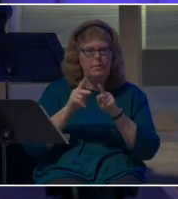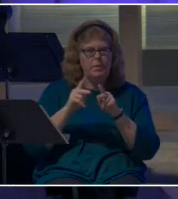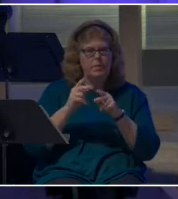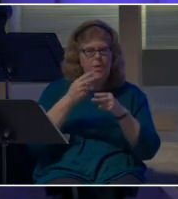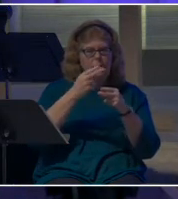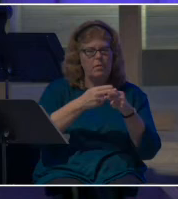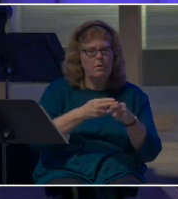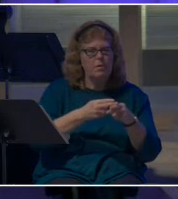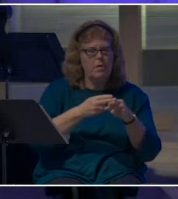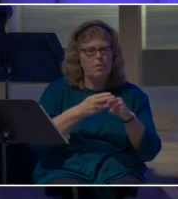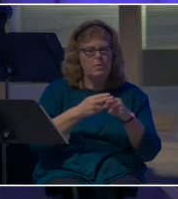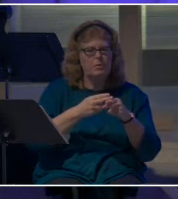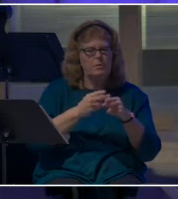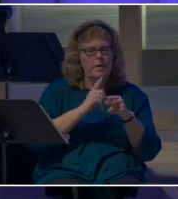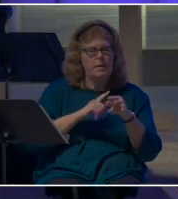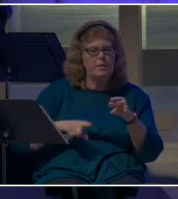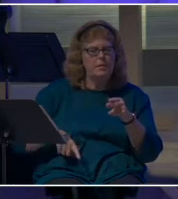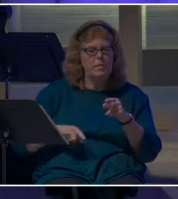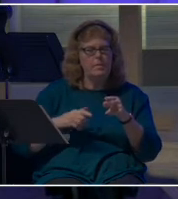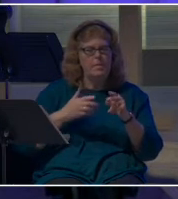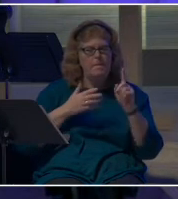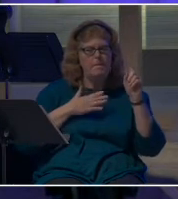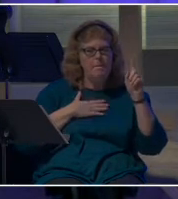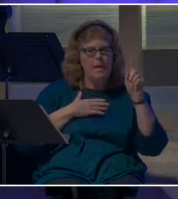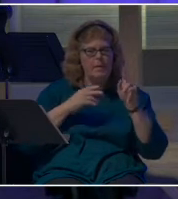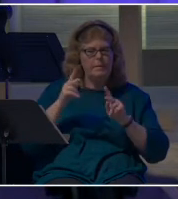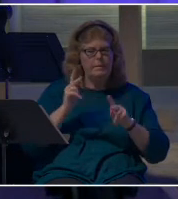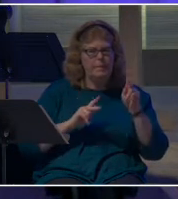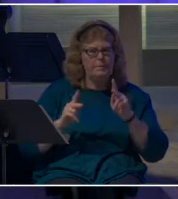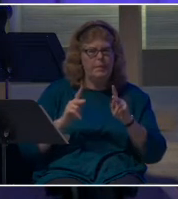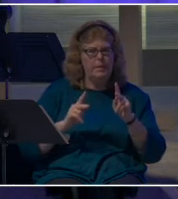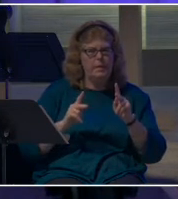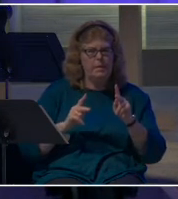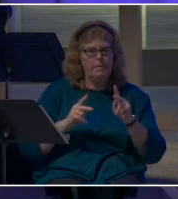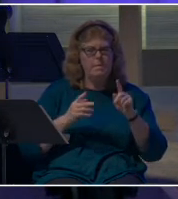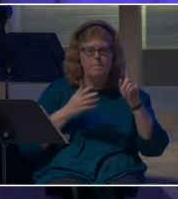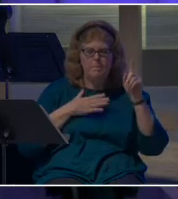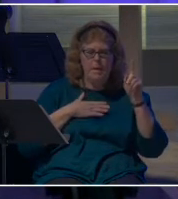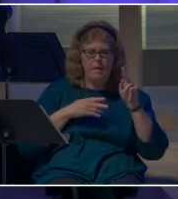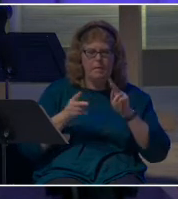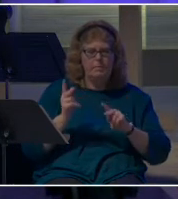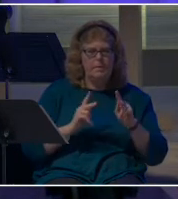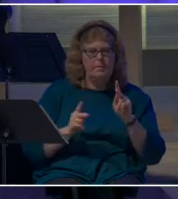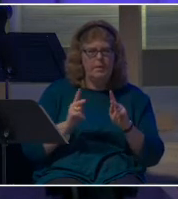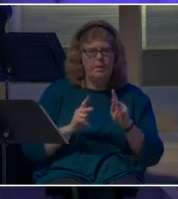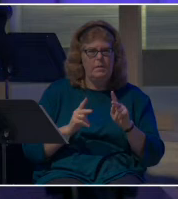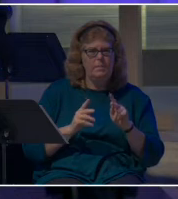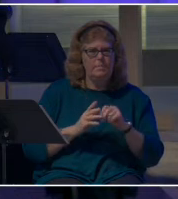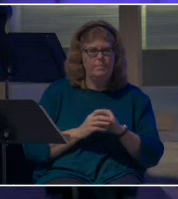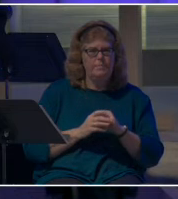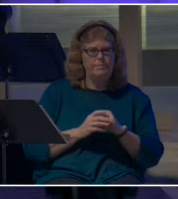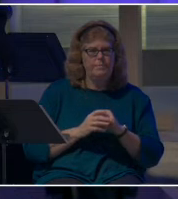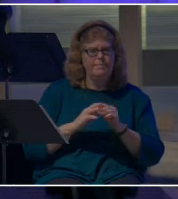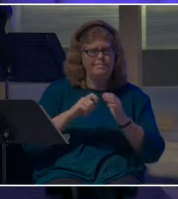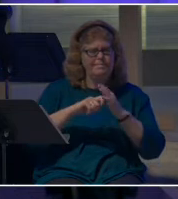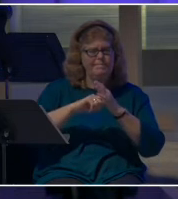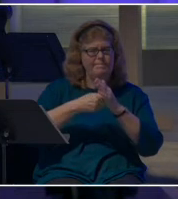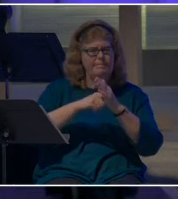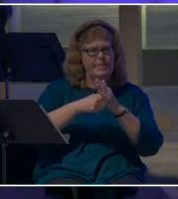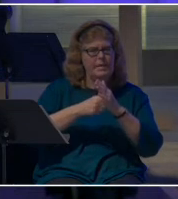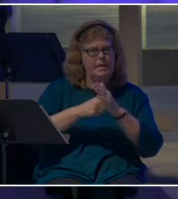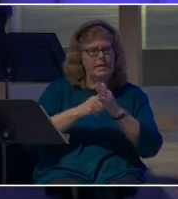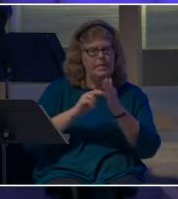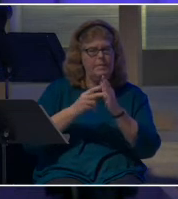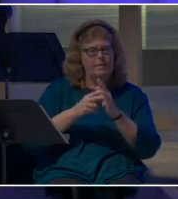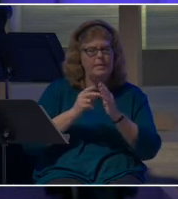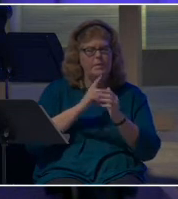to by the Lord as my people. As my people. There is a key direct ownership